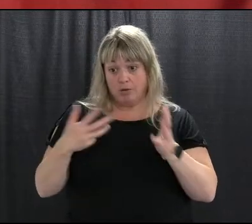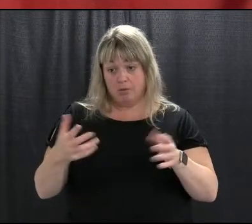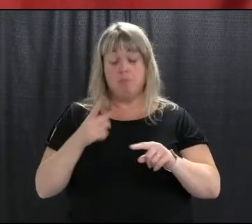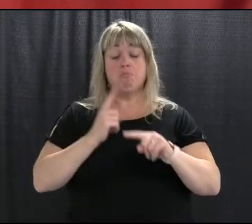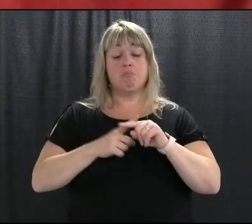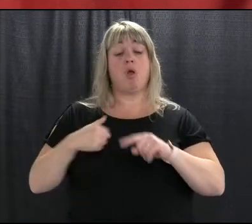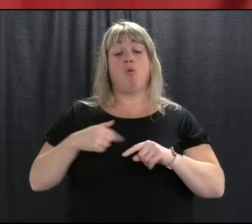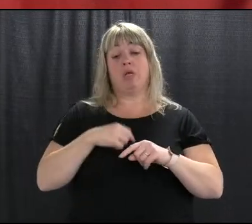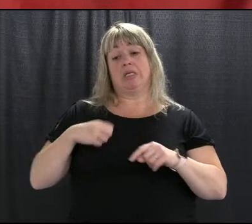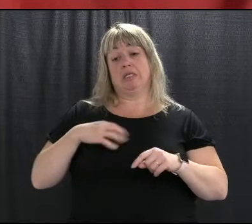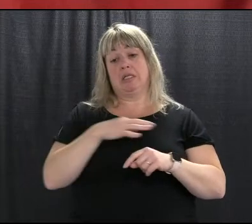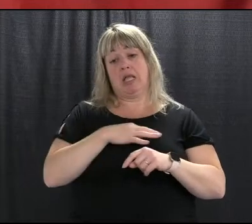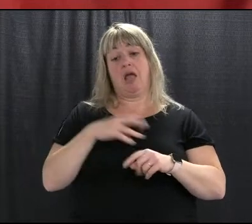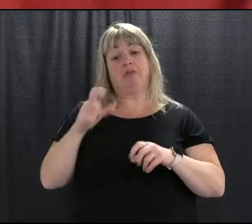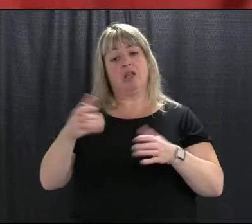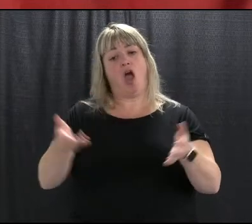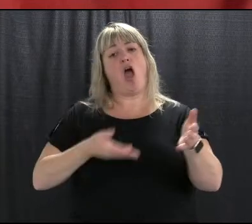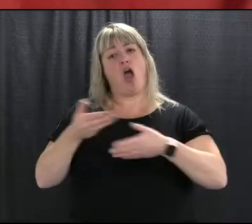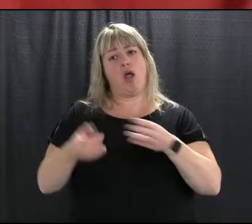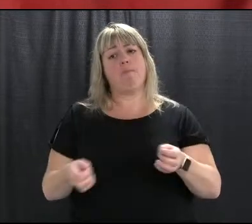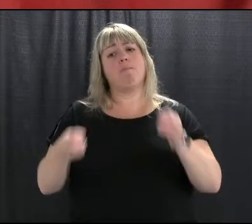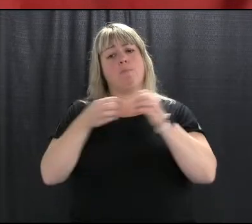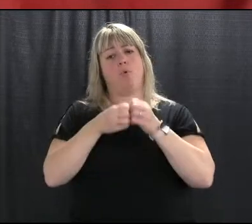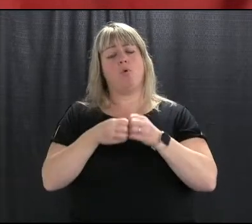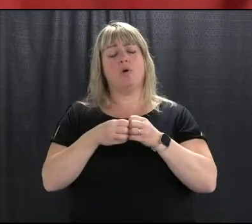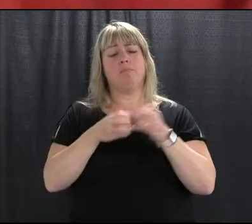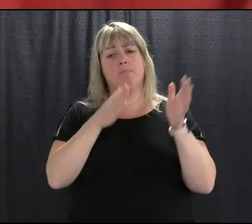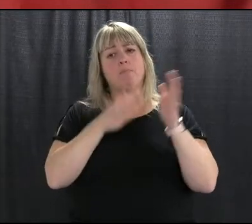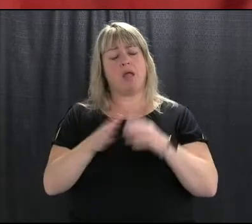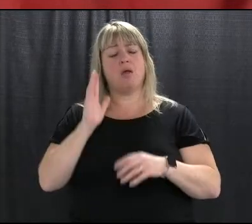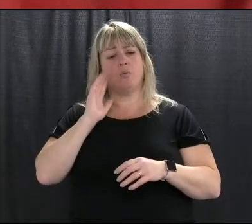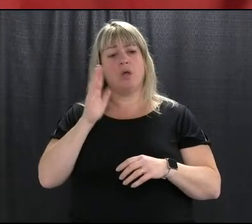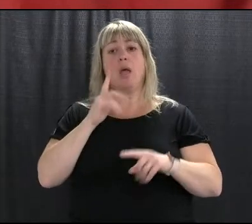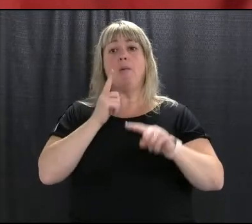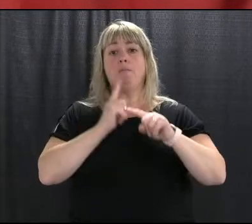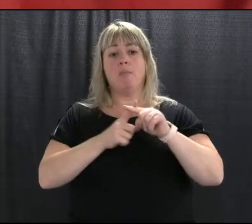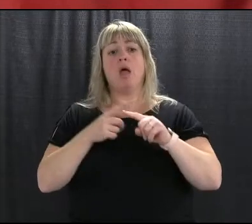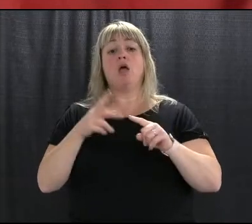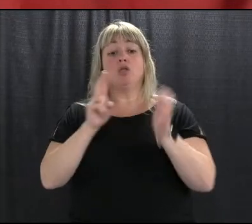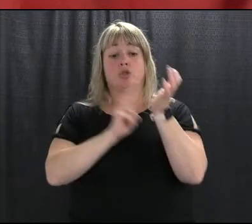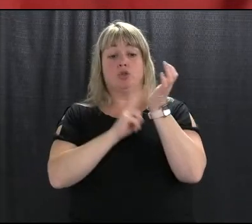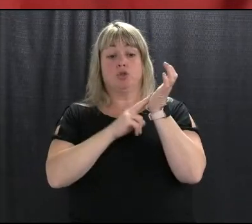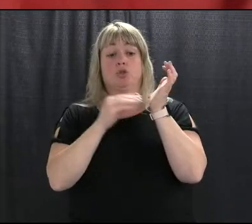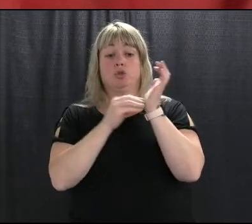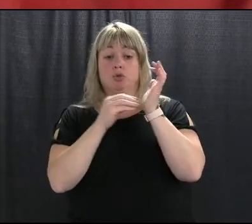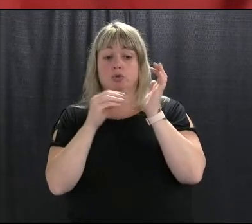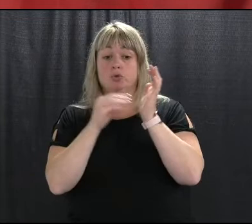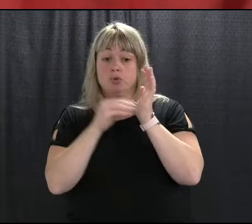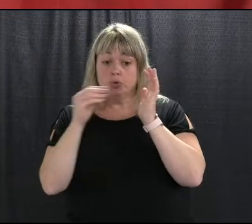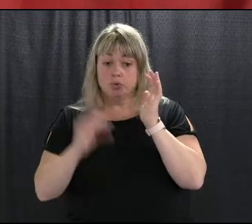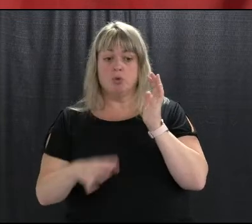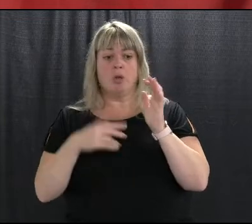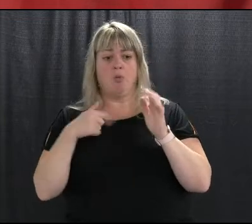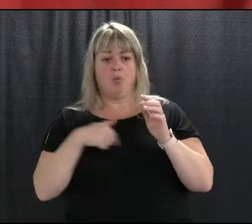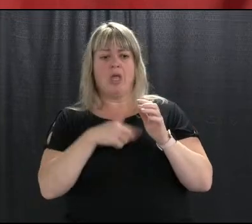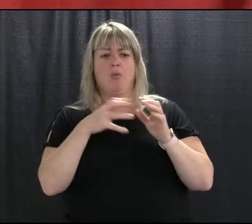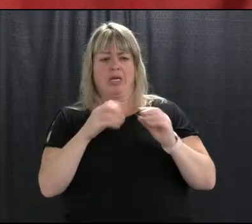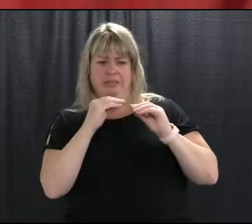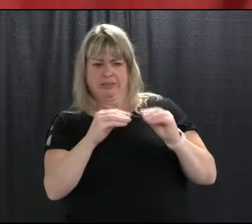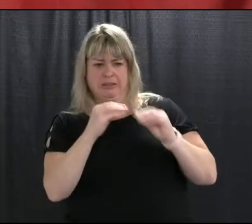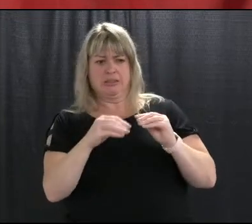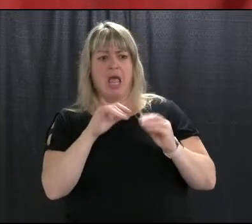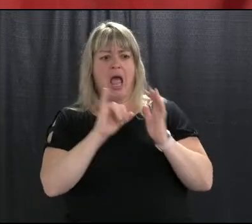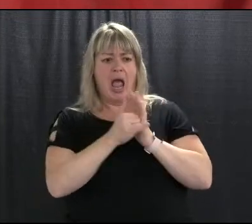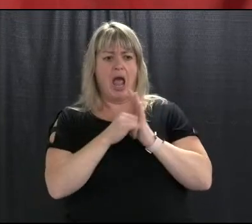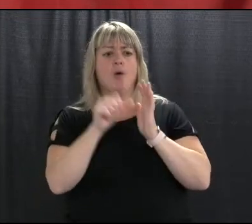staff to enable our capacity. We will also increase the exposure nursing students have on surgical wards.